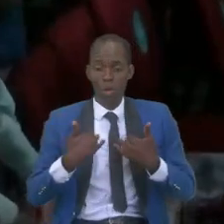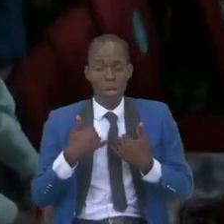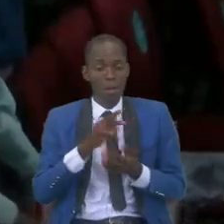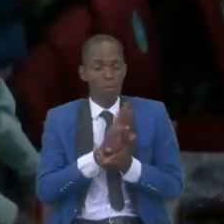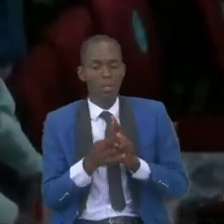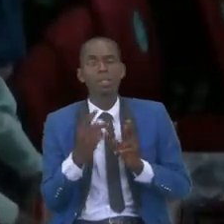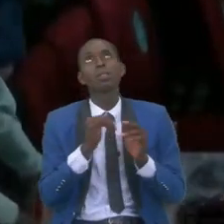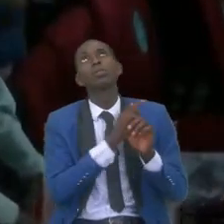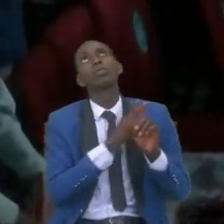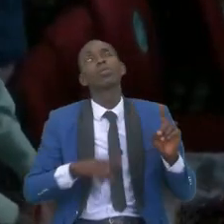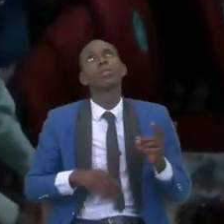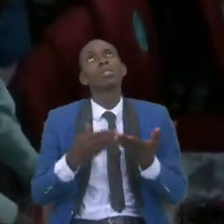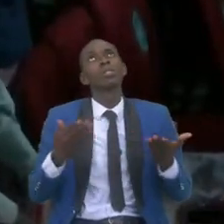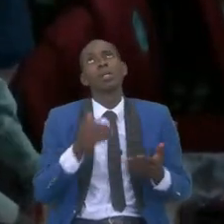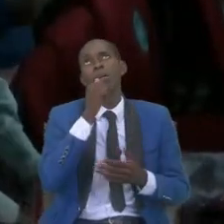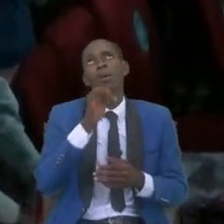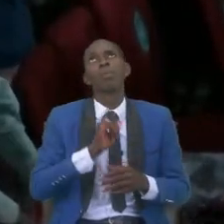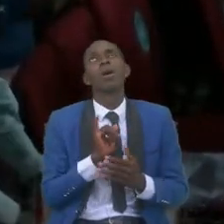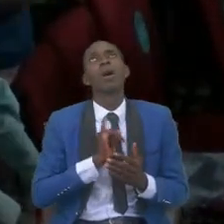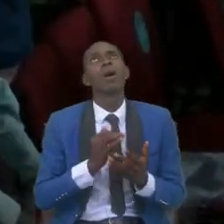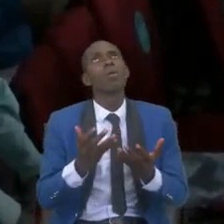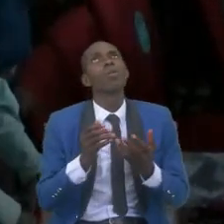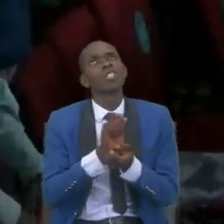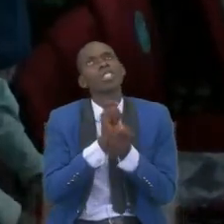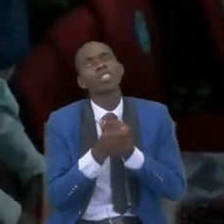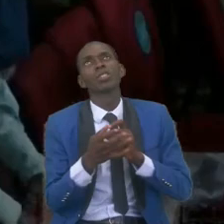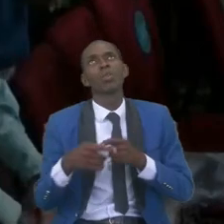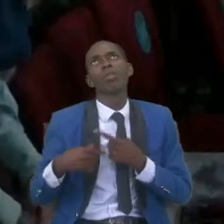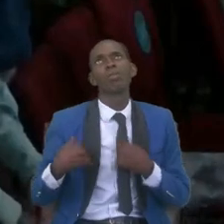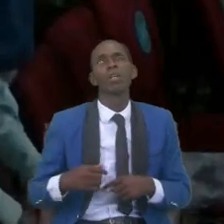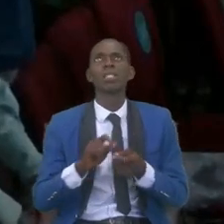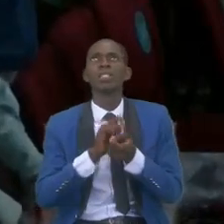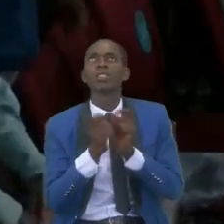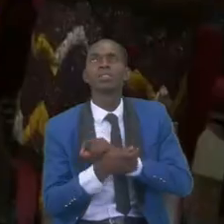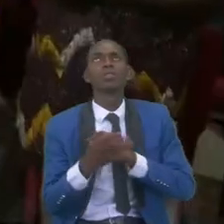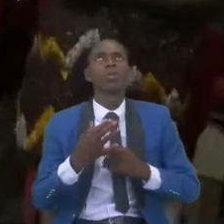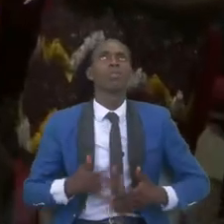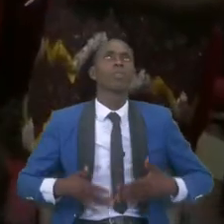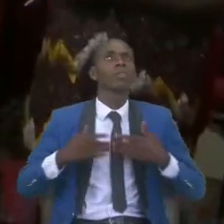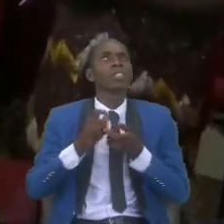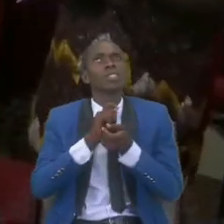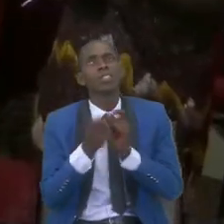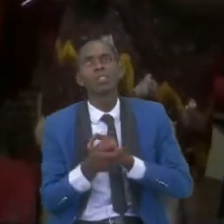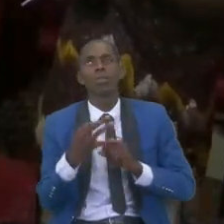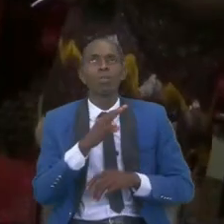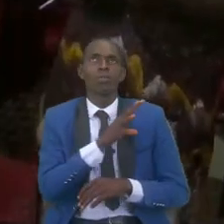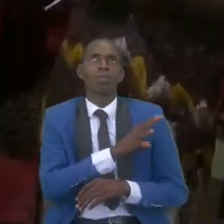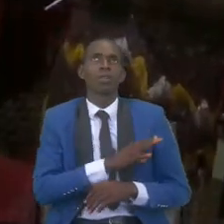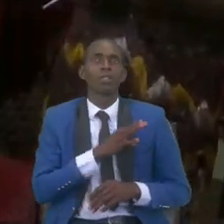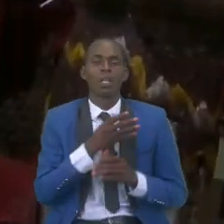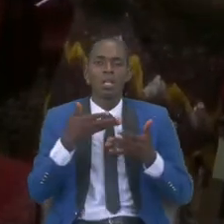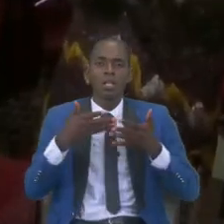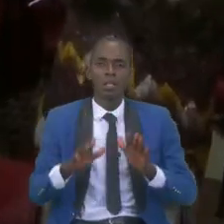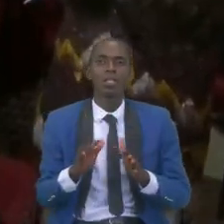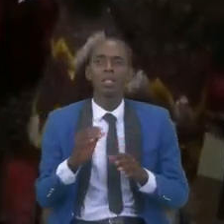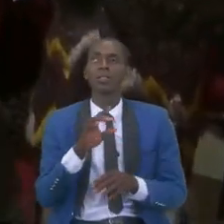I, here am I. I want a change of heart, a change of life, a change of character. Let him do it